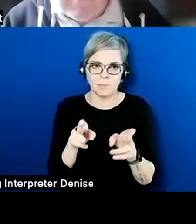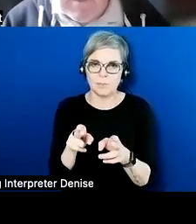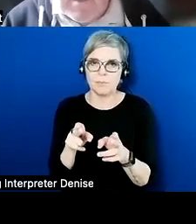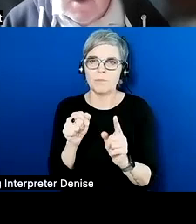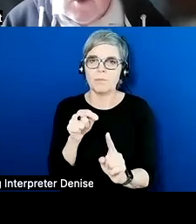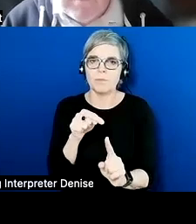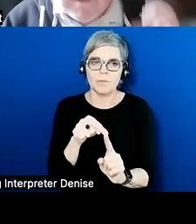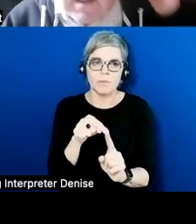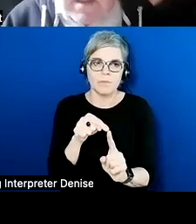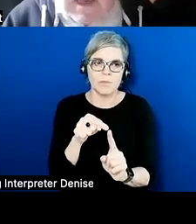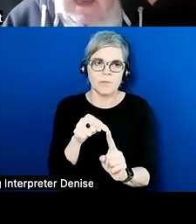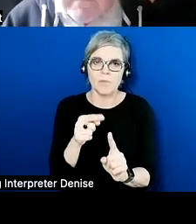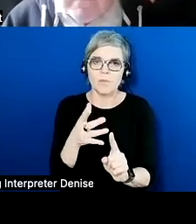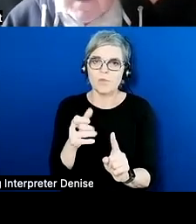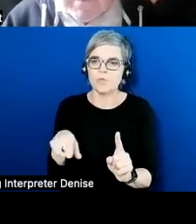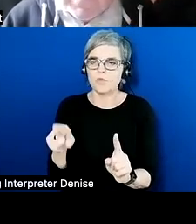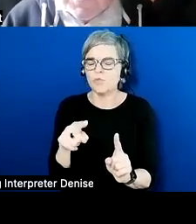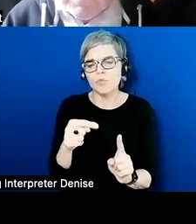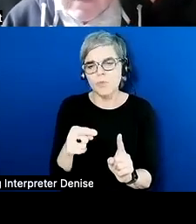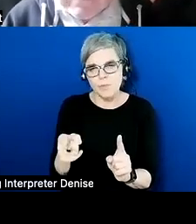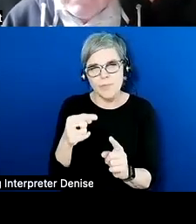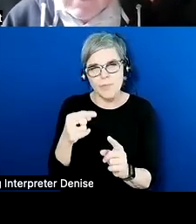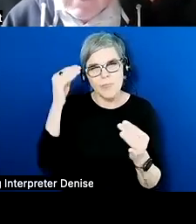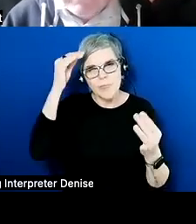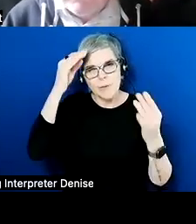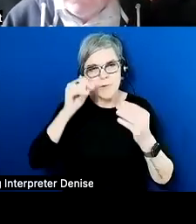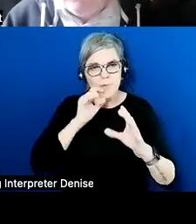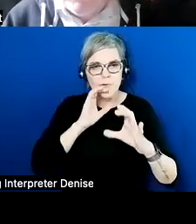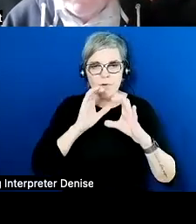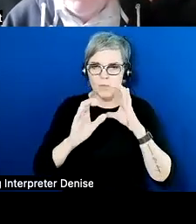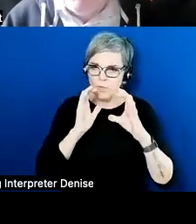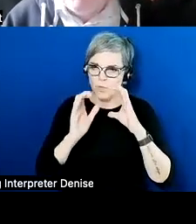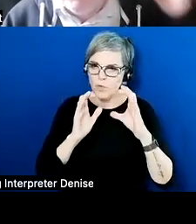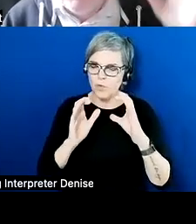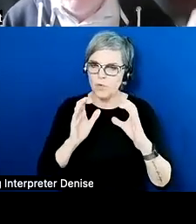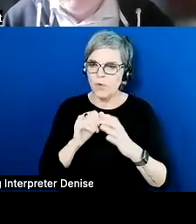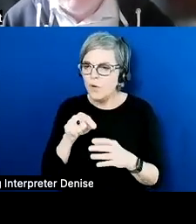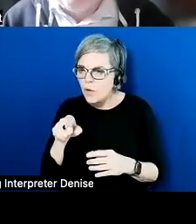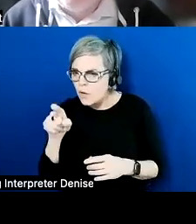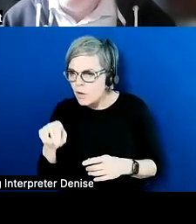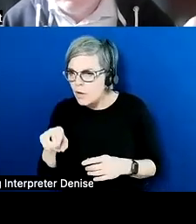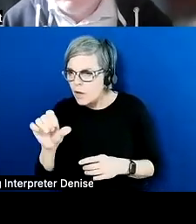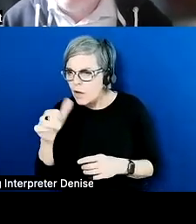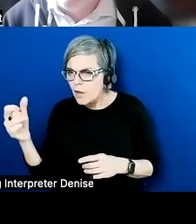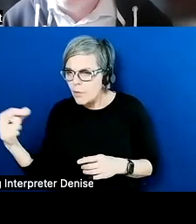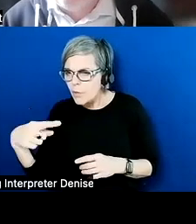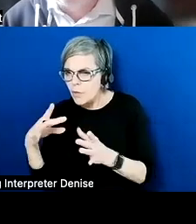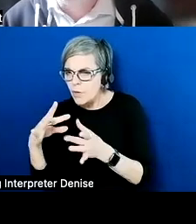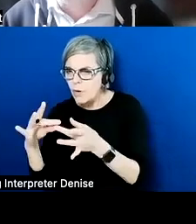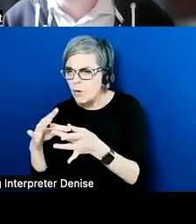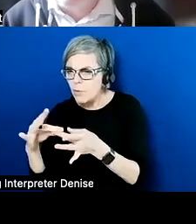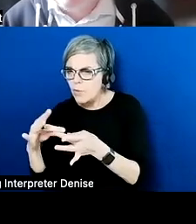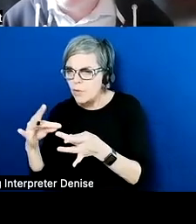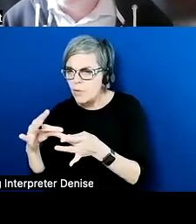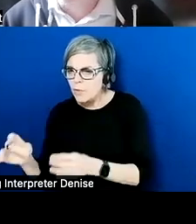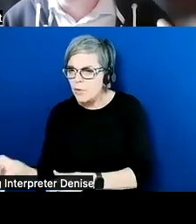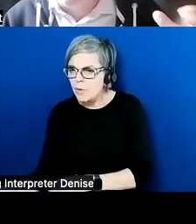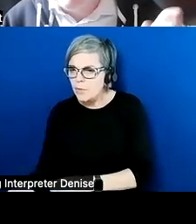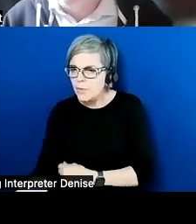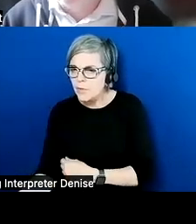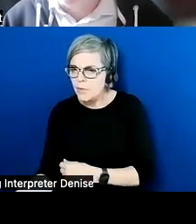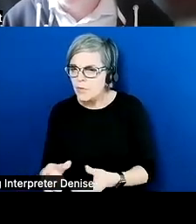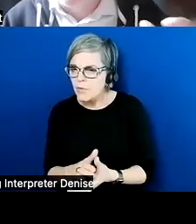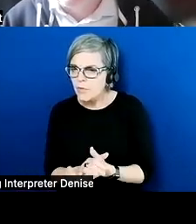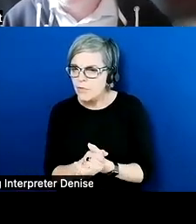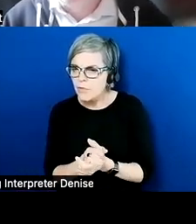we have another comment. She backed her hand off his momentarily, almost as if listening